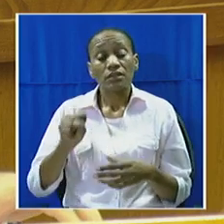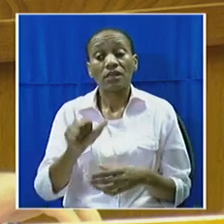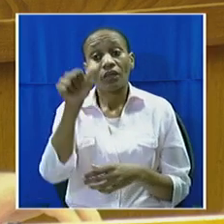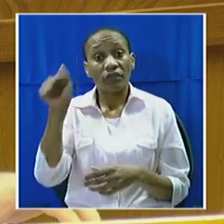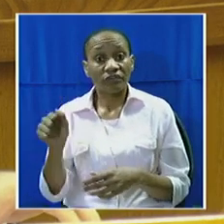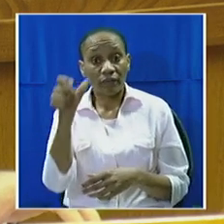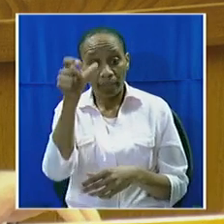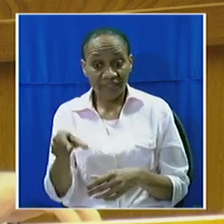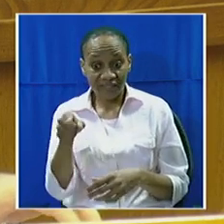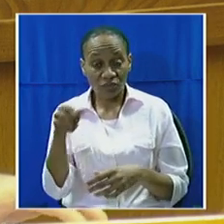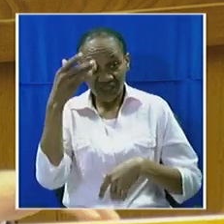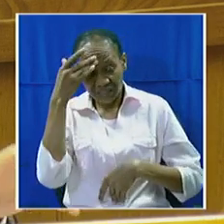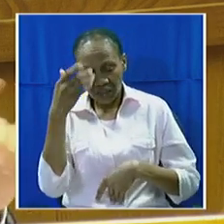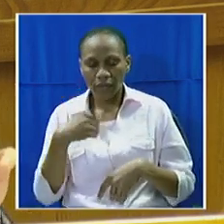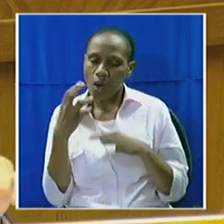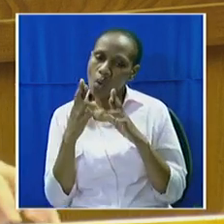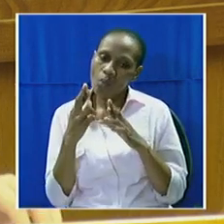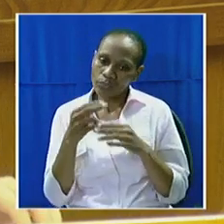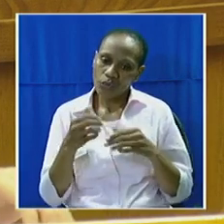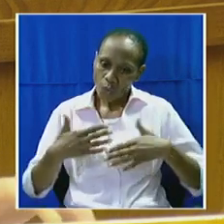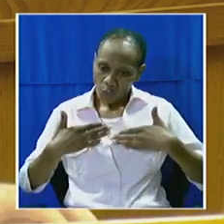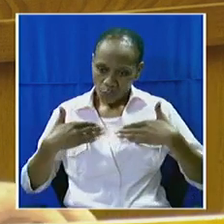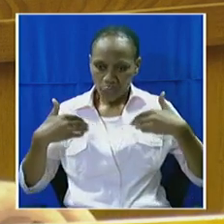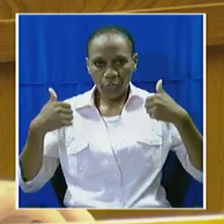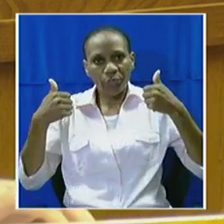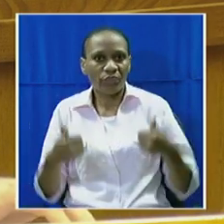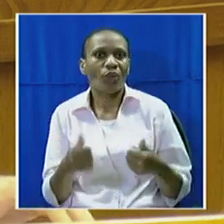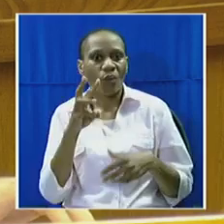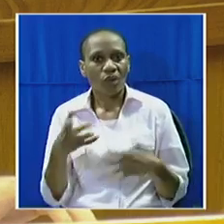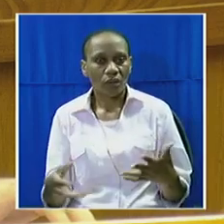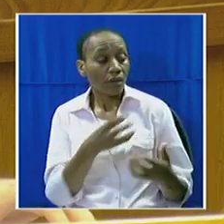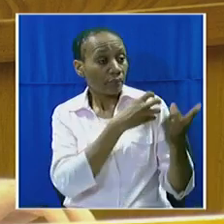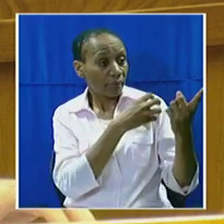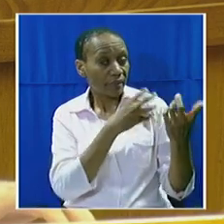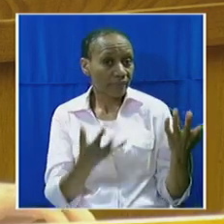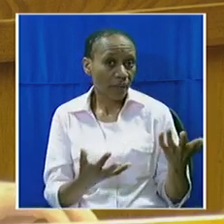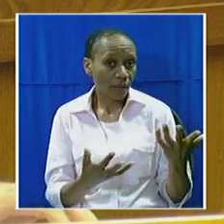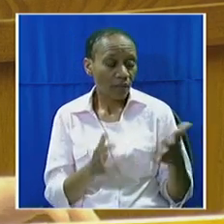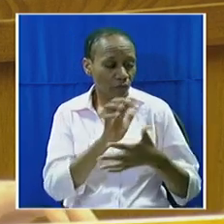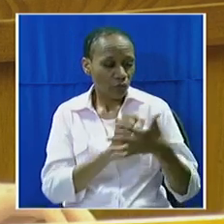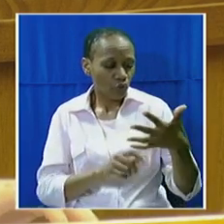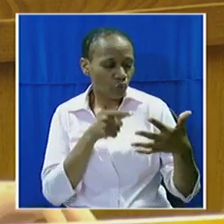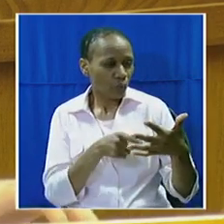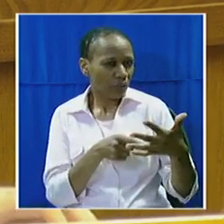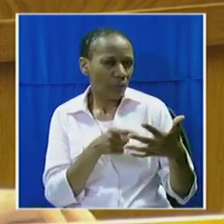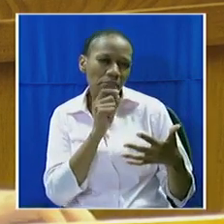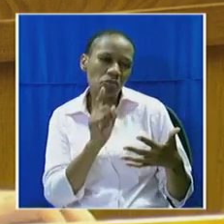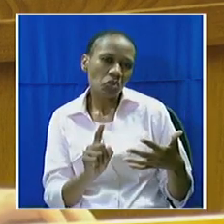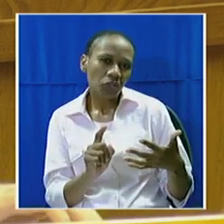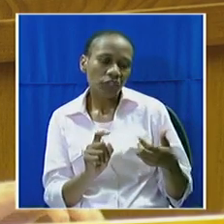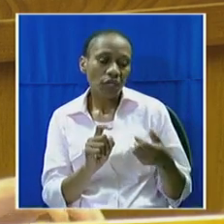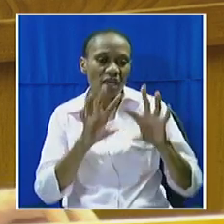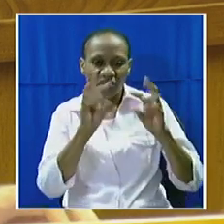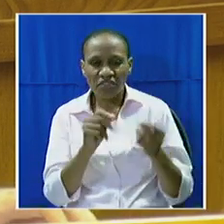wish him a full and speedy recovery. To the Minister, the moral of the story is things can work so much